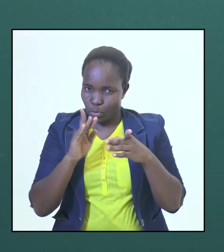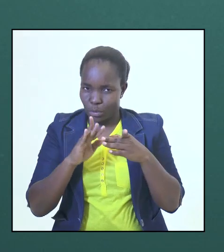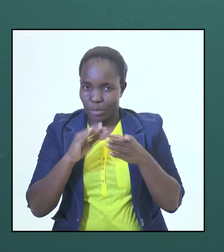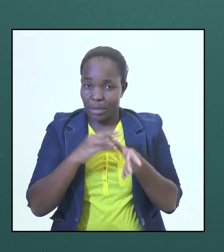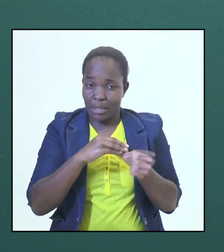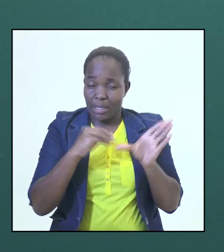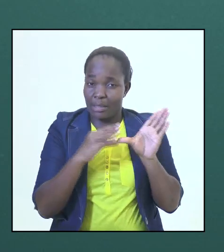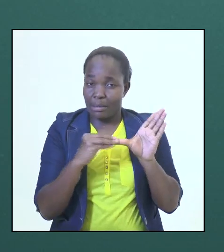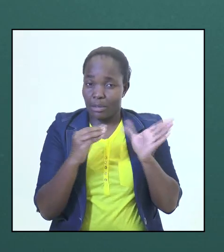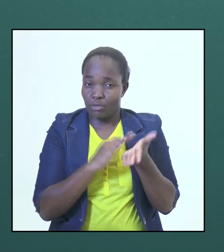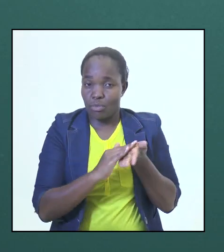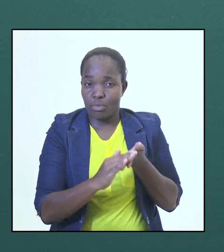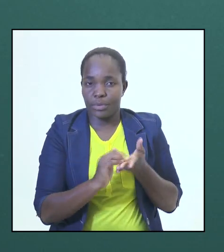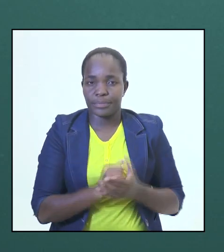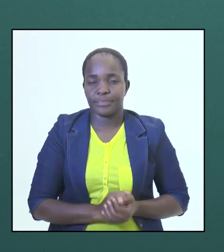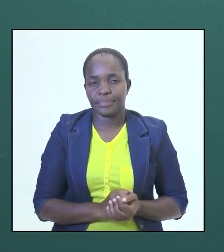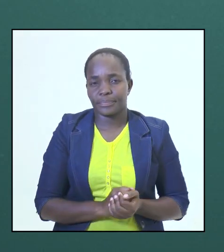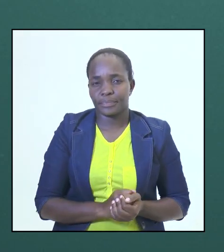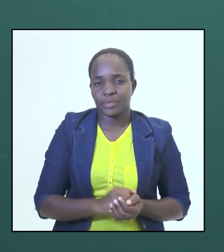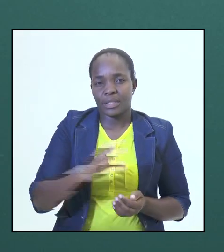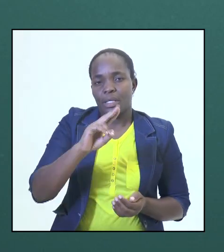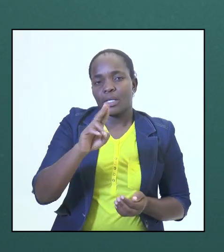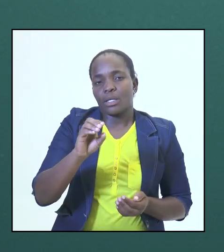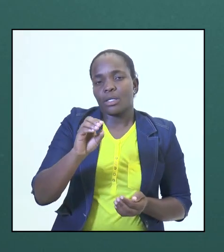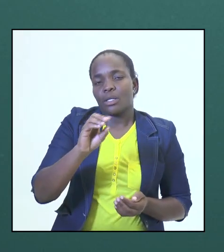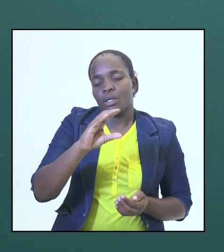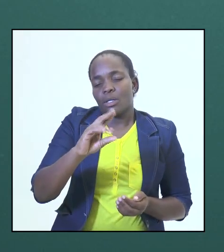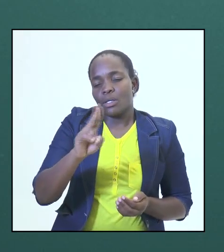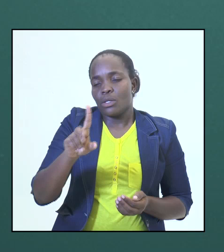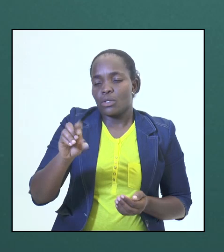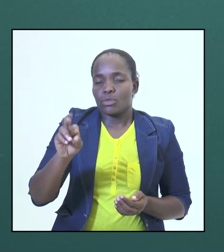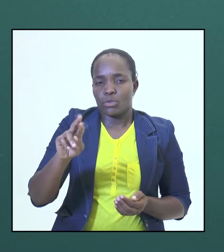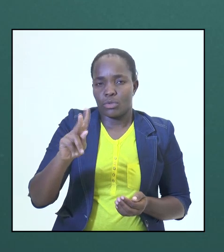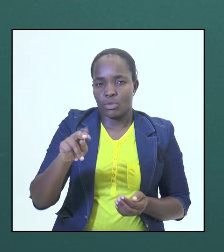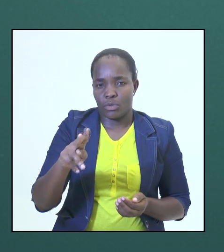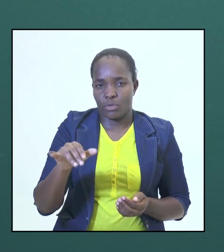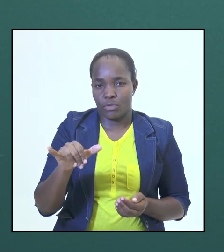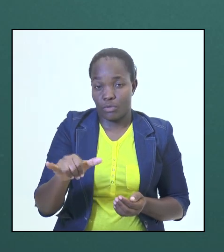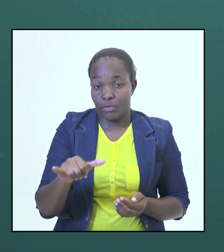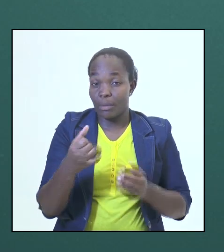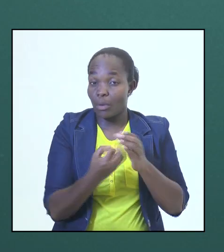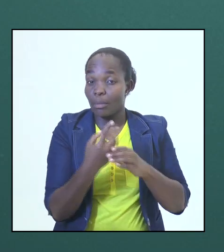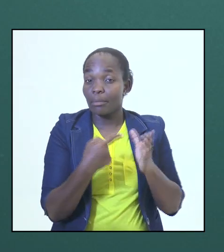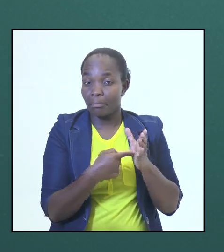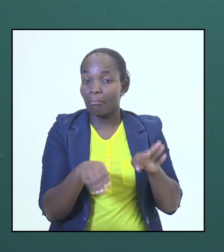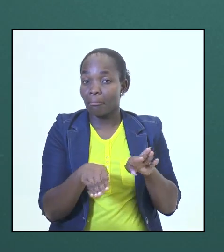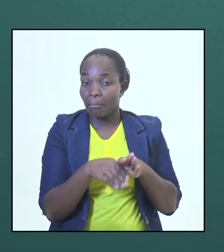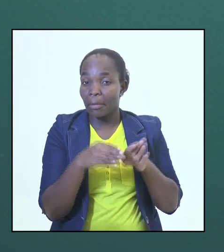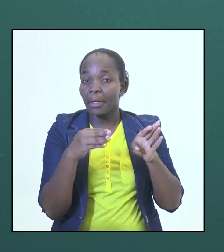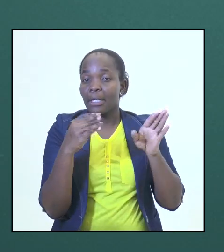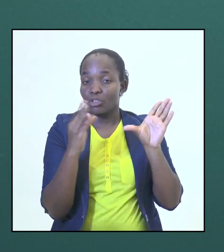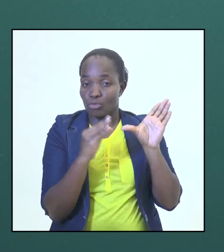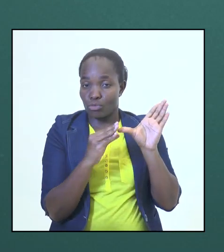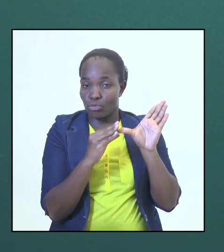this lesson today. Chlorophyll in plants enables green leaves to produce glucose, which is converted